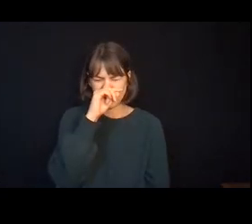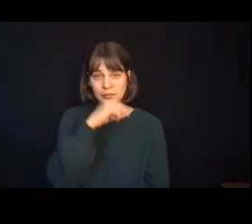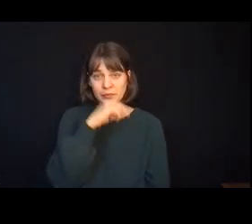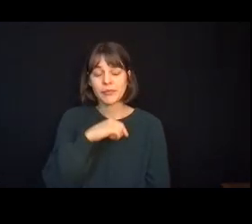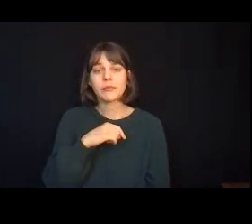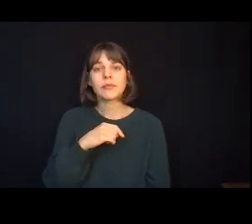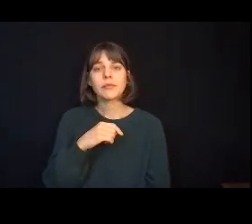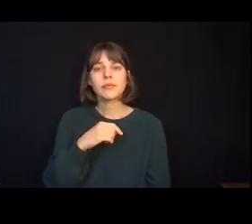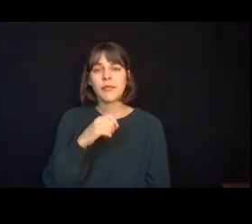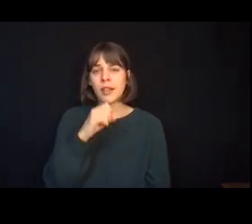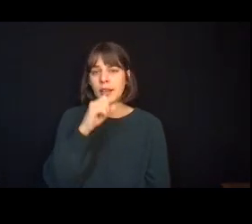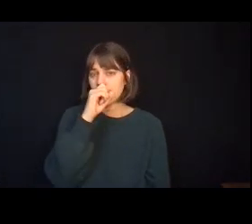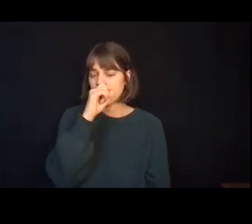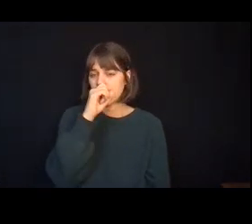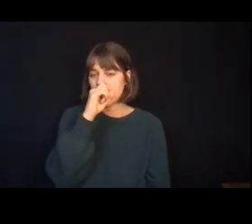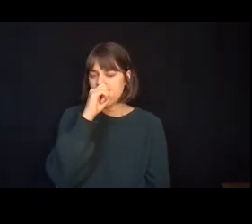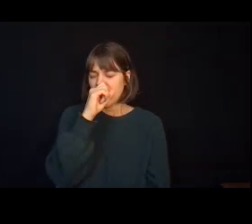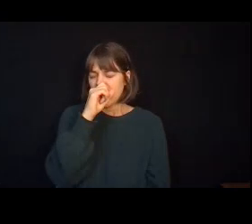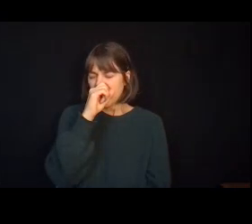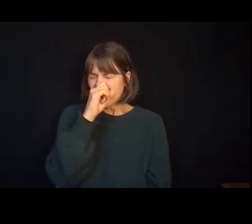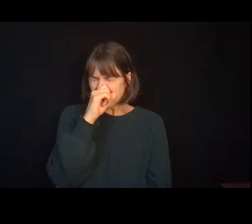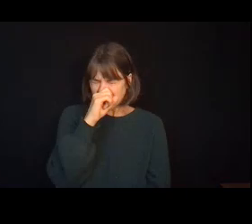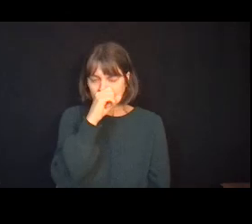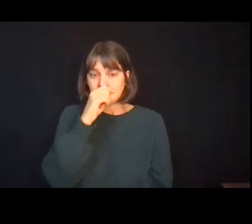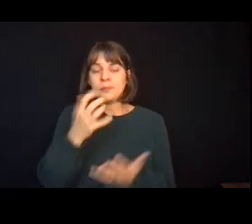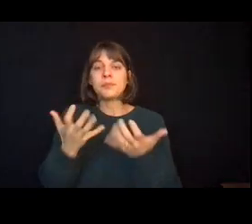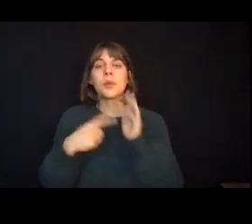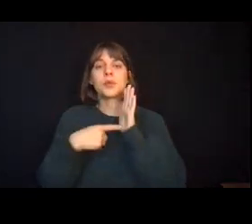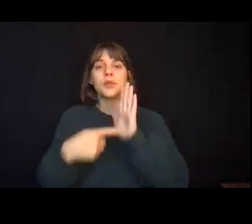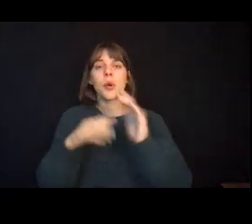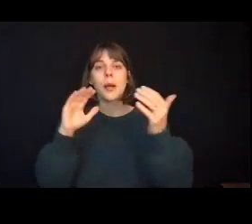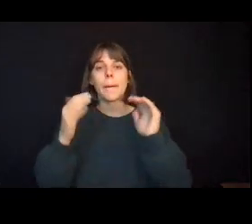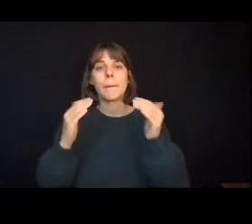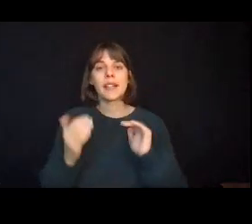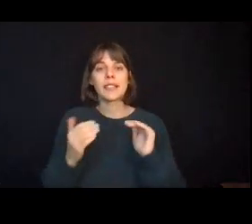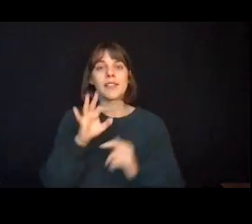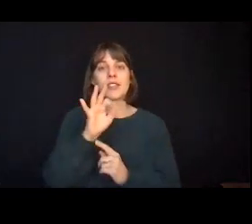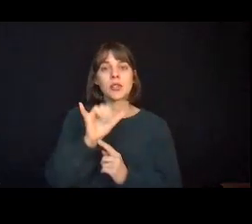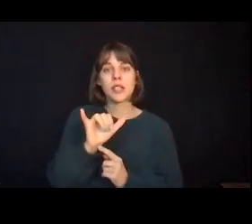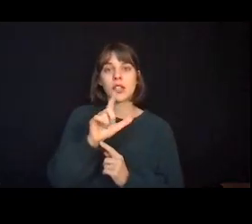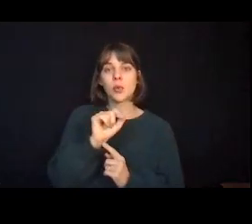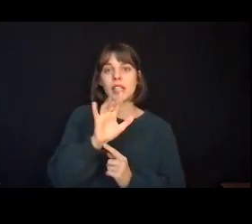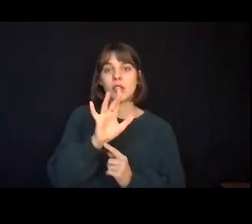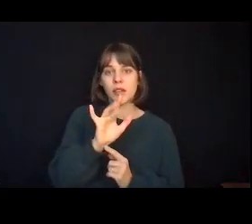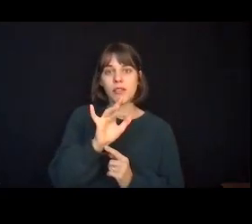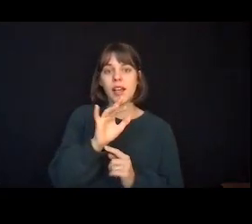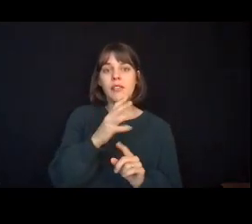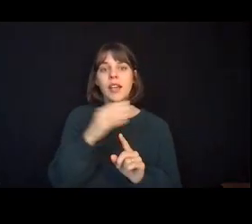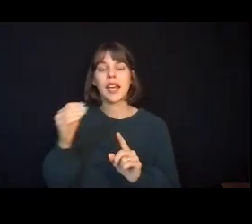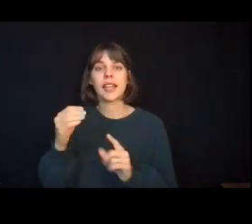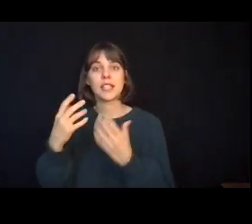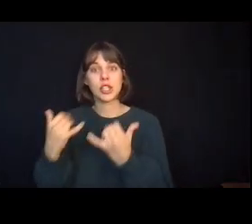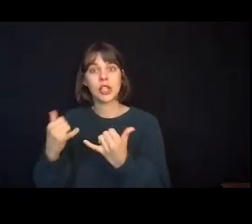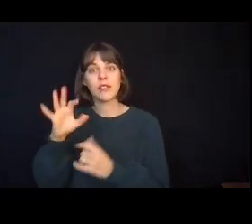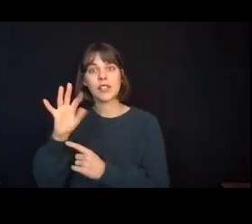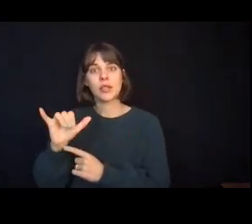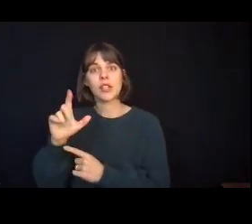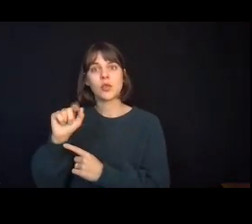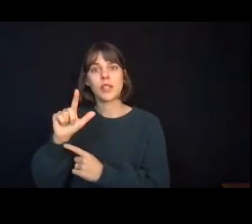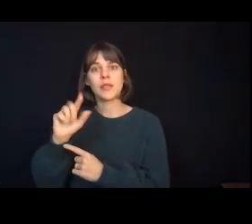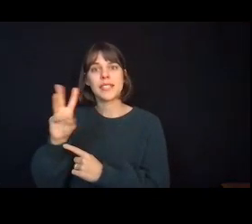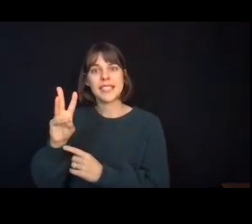We wanted to show the comparison between our fiscal year 2025 and then this current fiscal year 2026